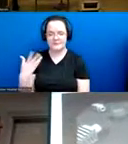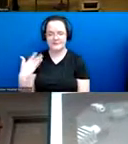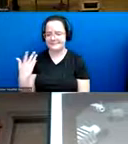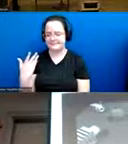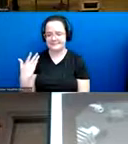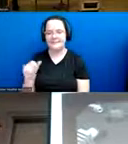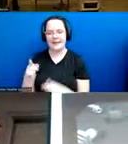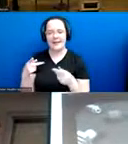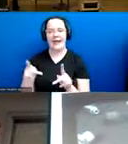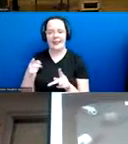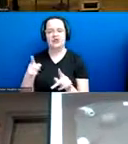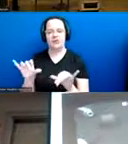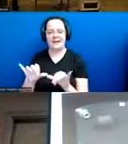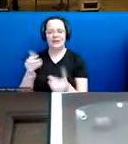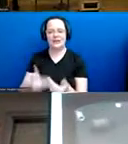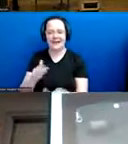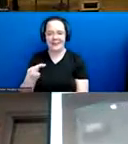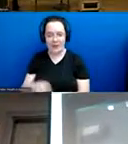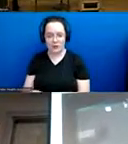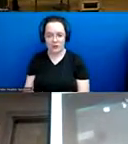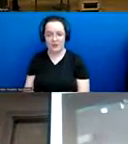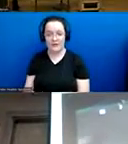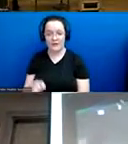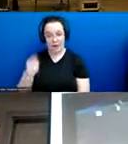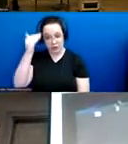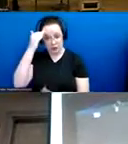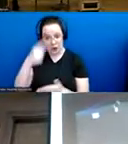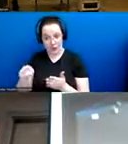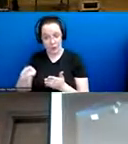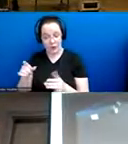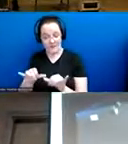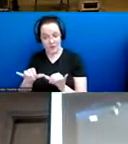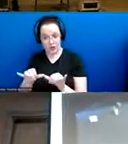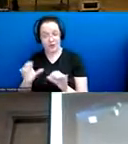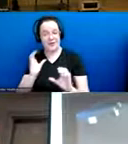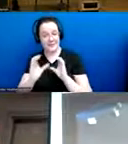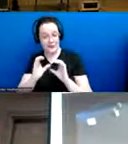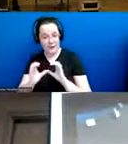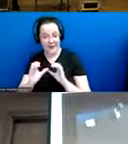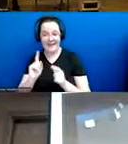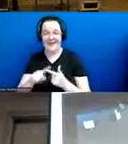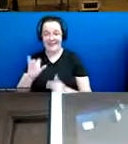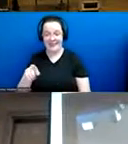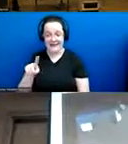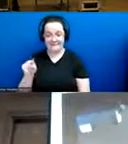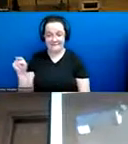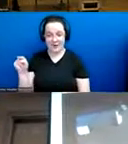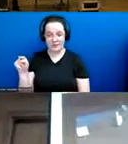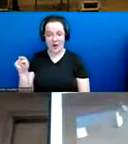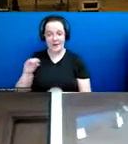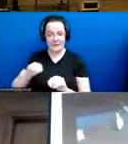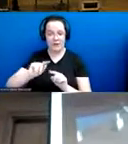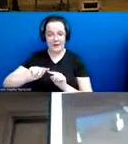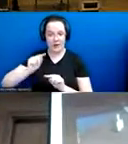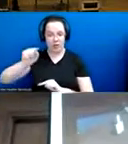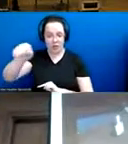measure a state here, and if you know what you measured here and you communicate it, then this photon that was basically moving in this long-distance network,